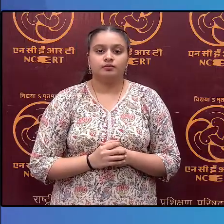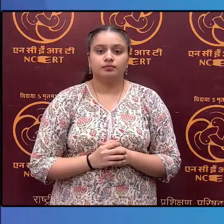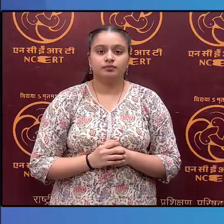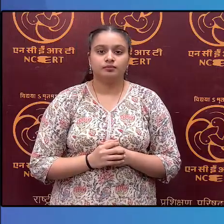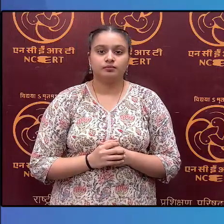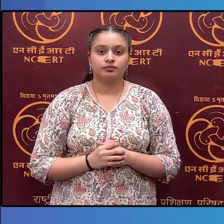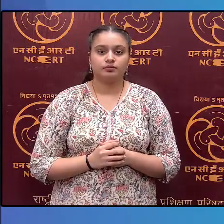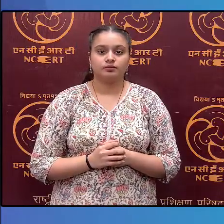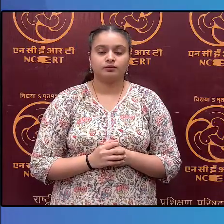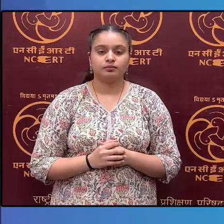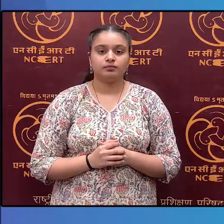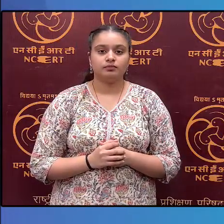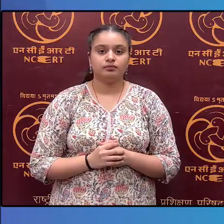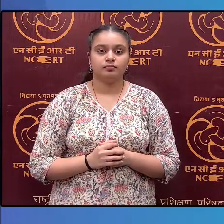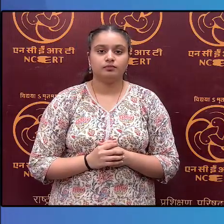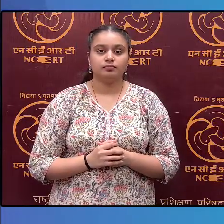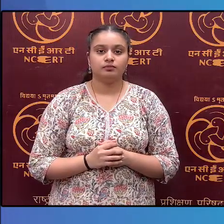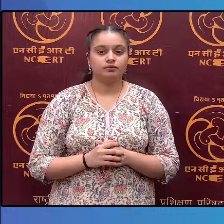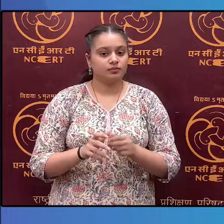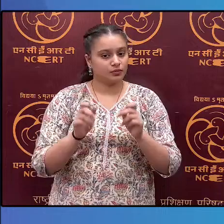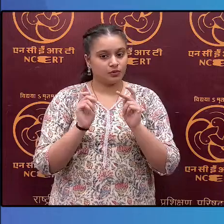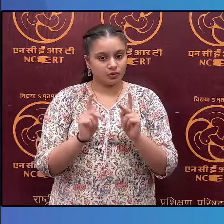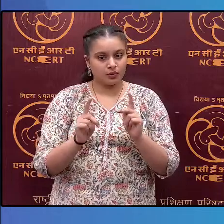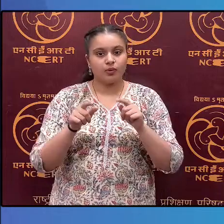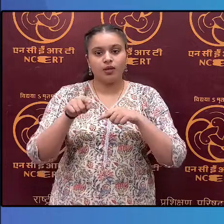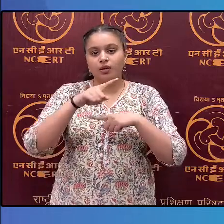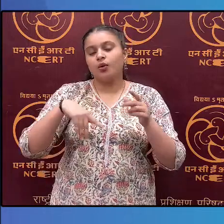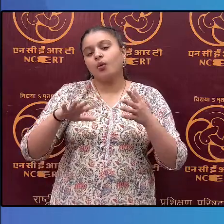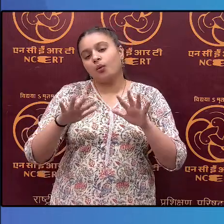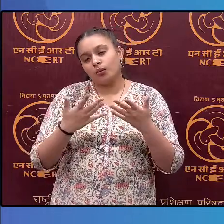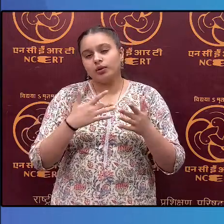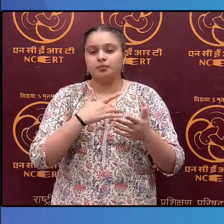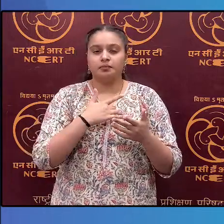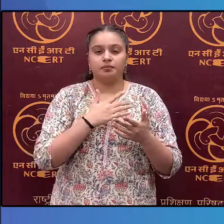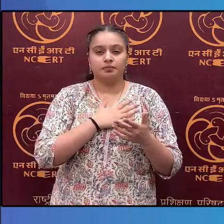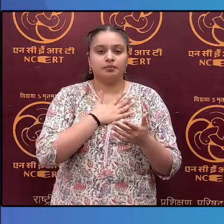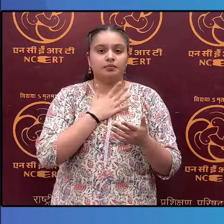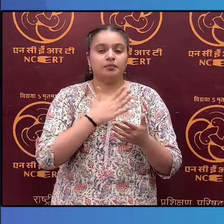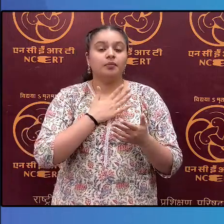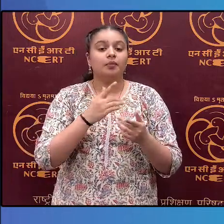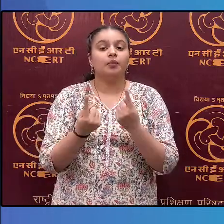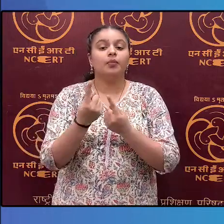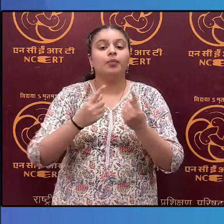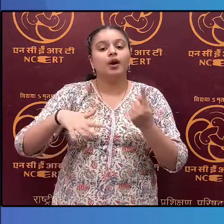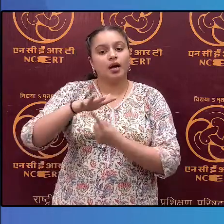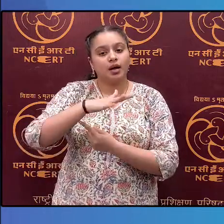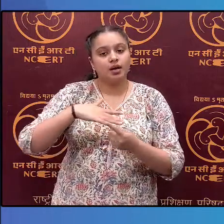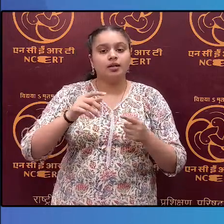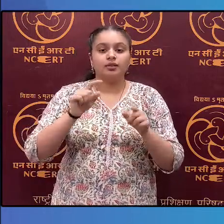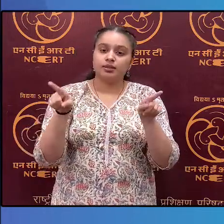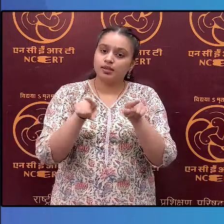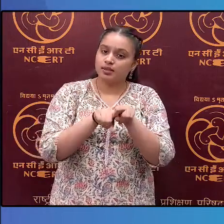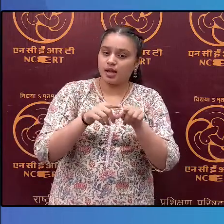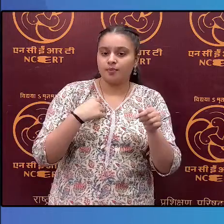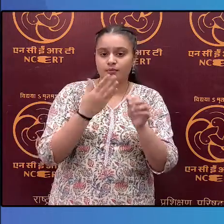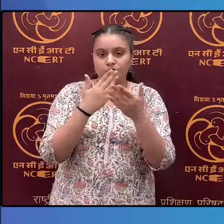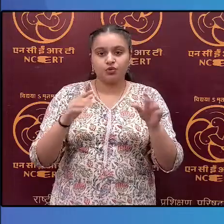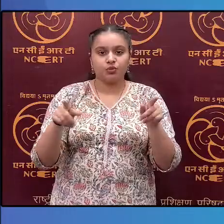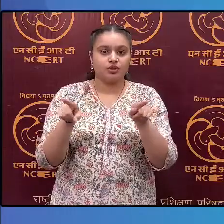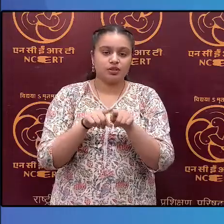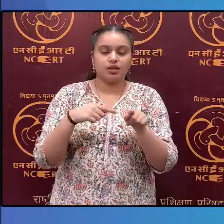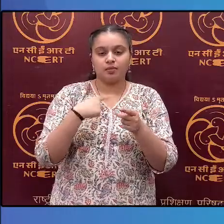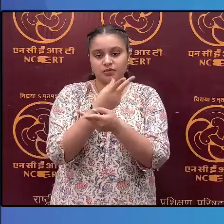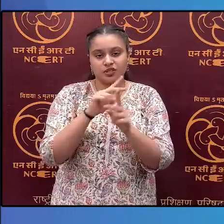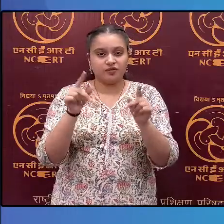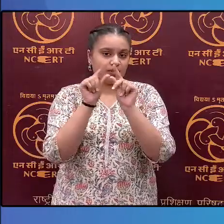in the garden or in the park. Okay, so that's how the kids are also supposed to make